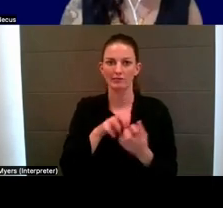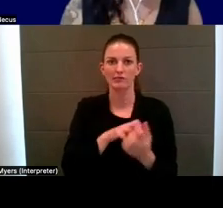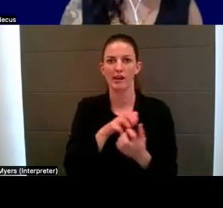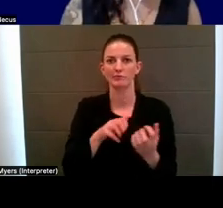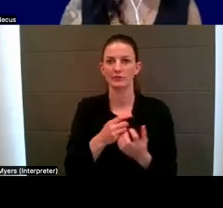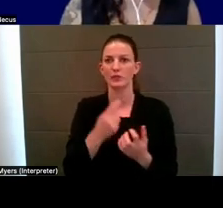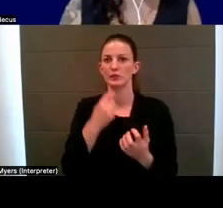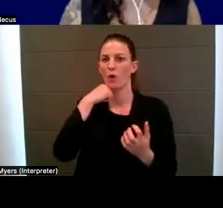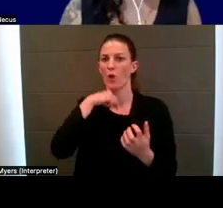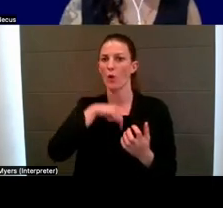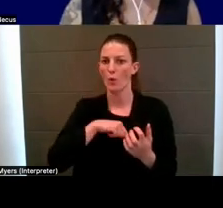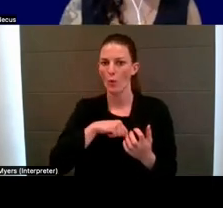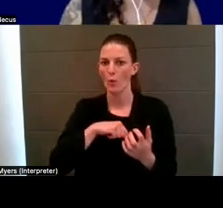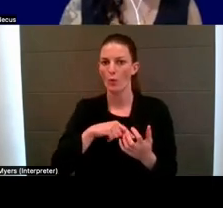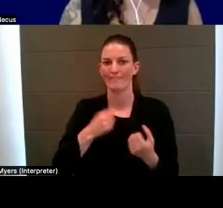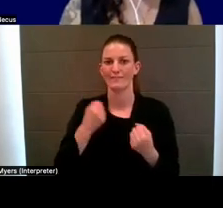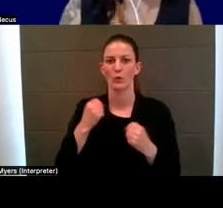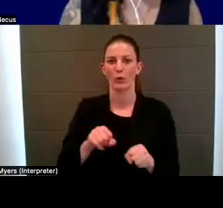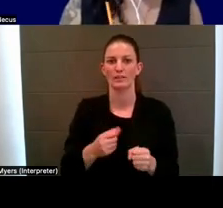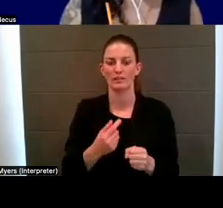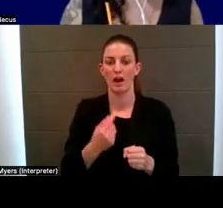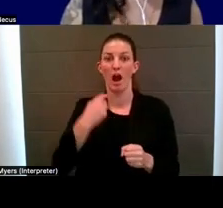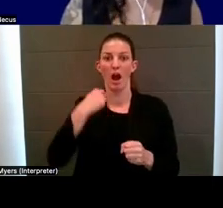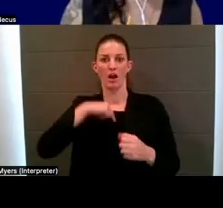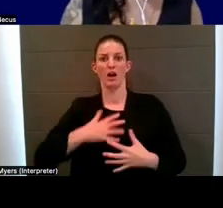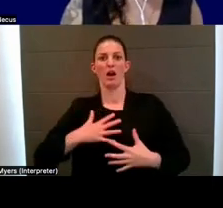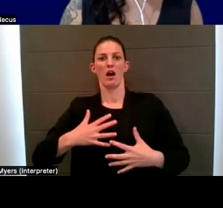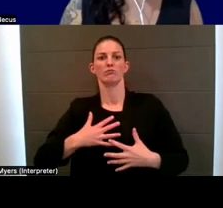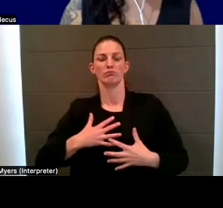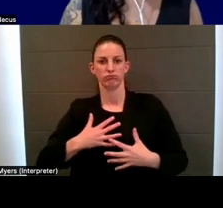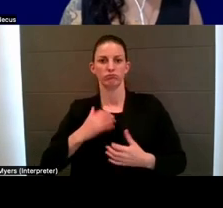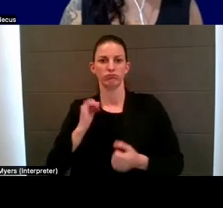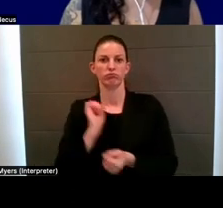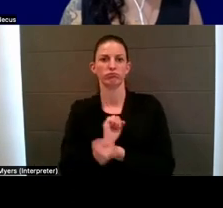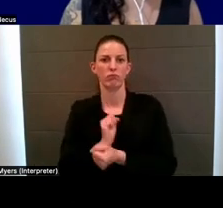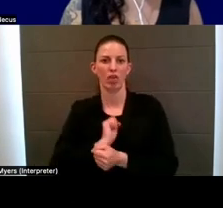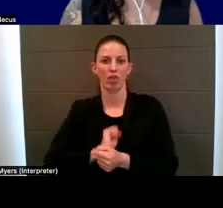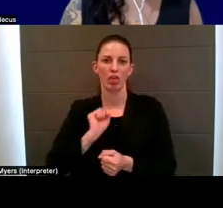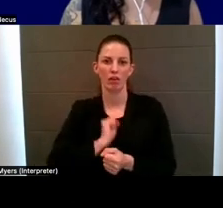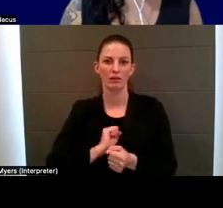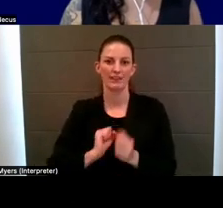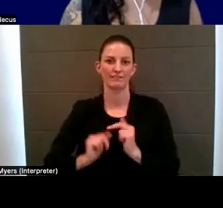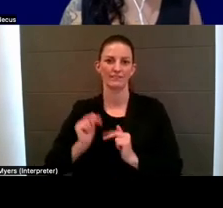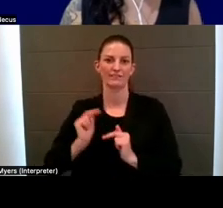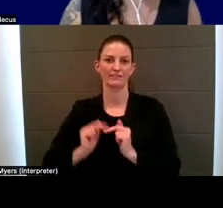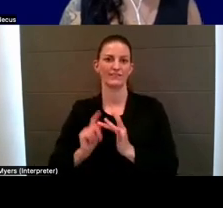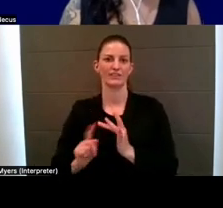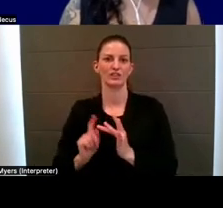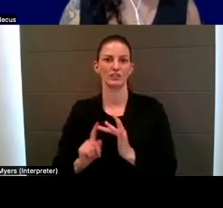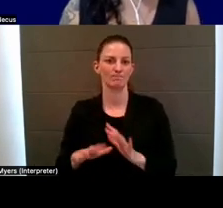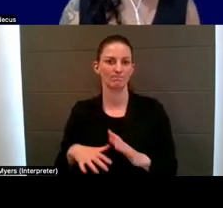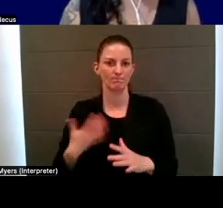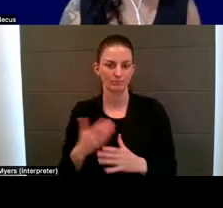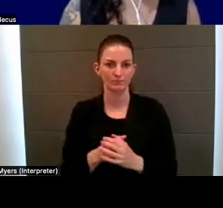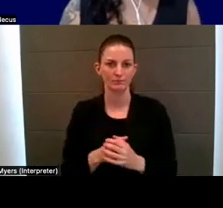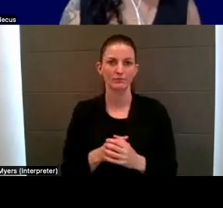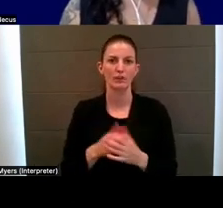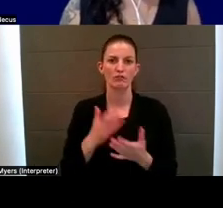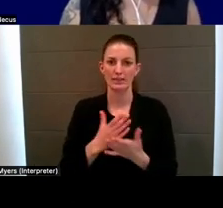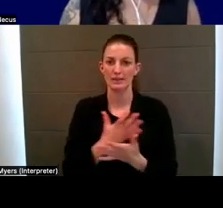and managing aspiration risk. And our goal is always to support active participation in